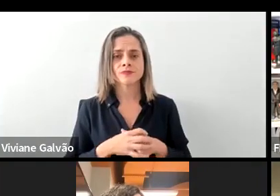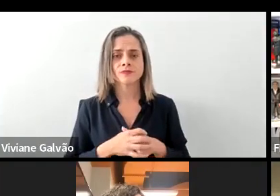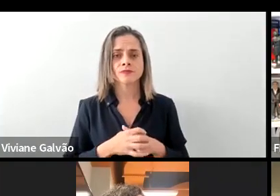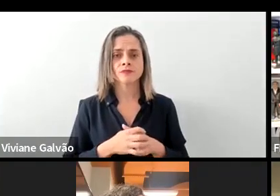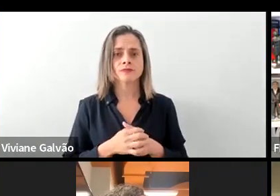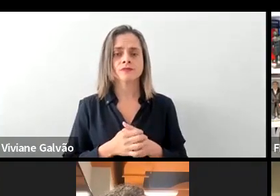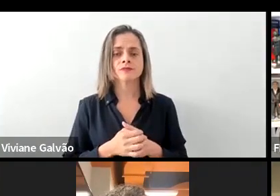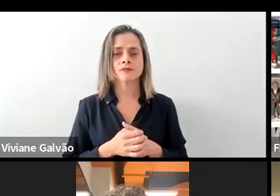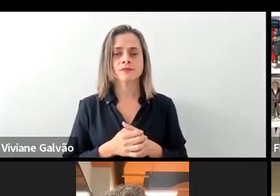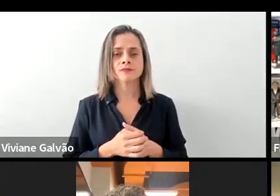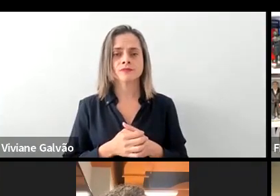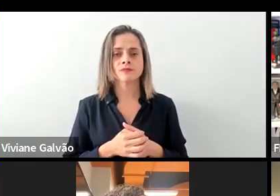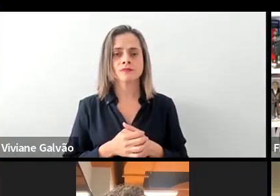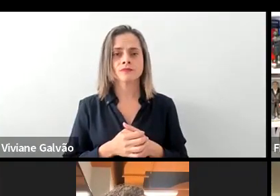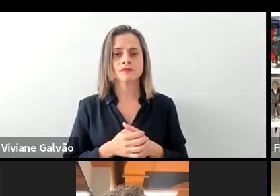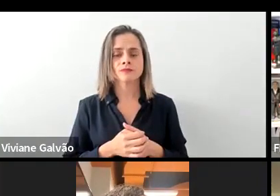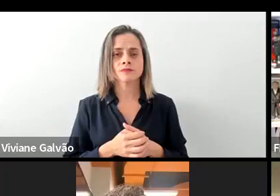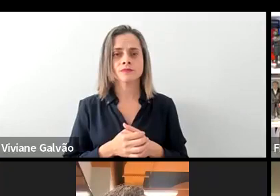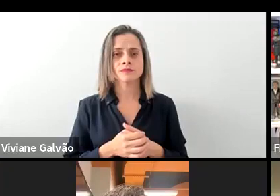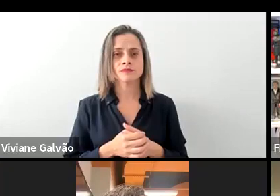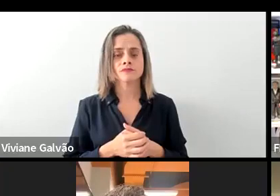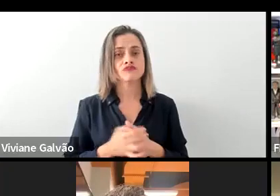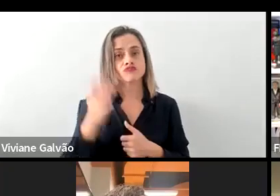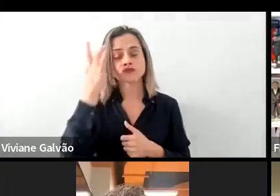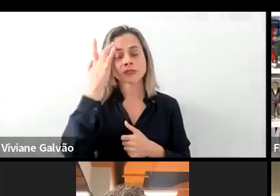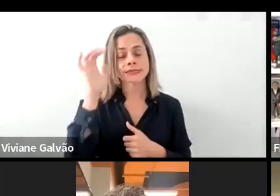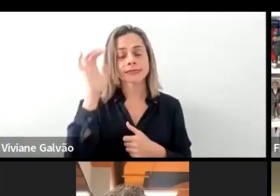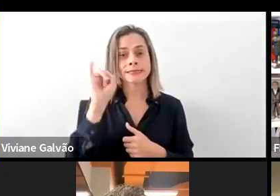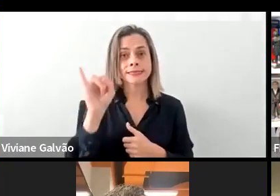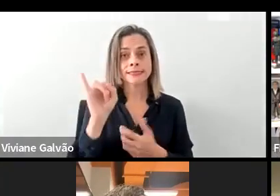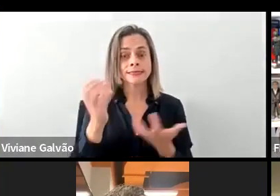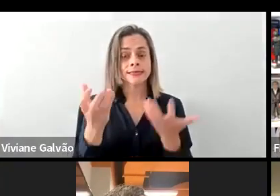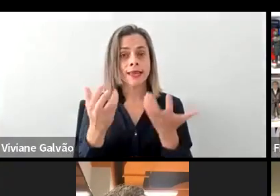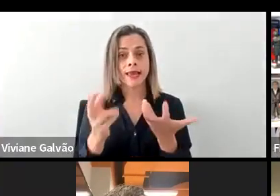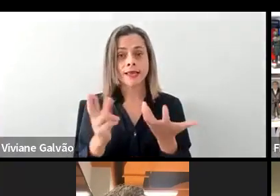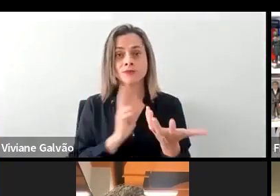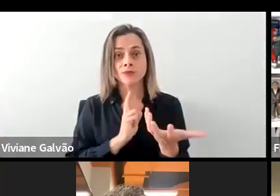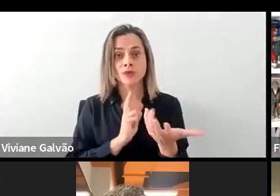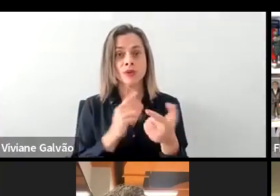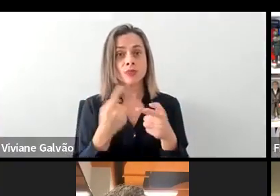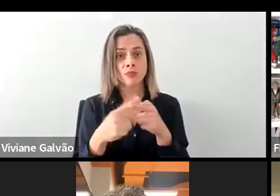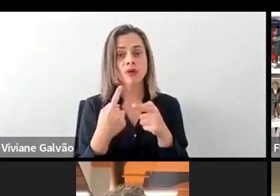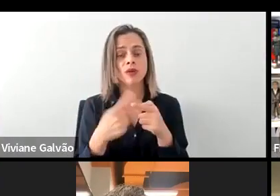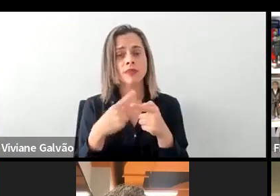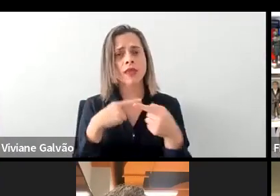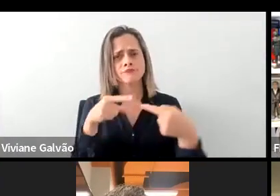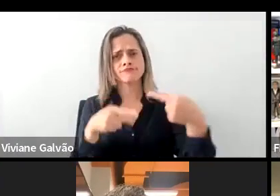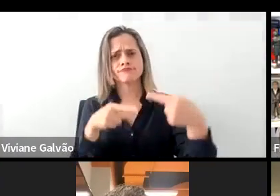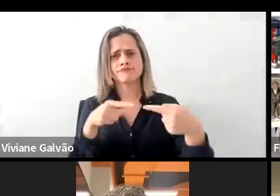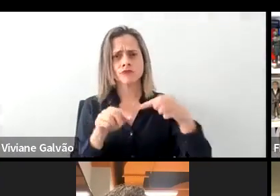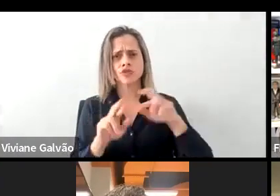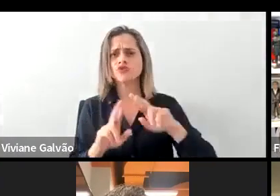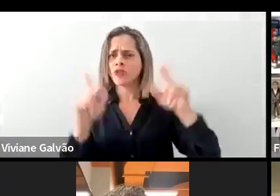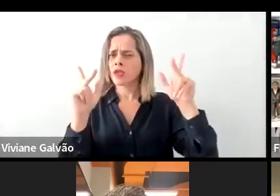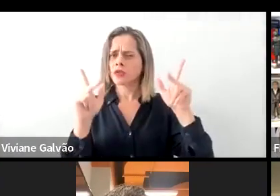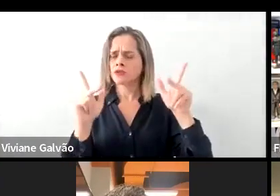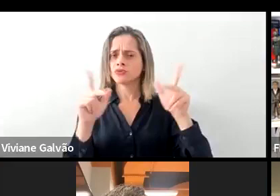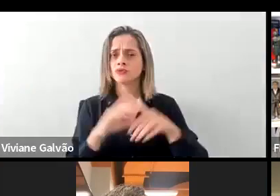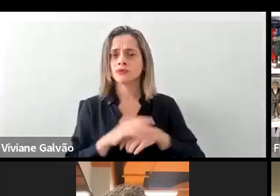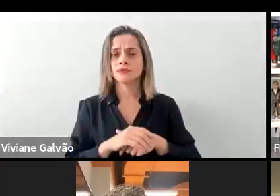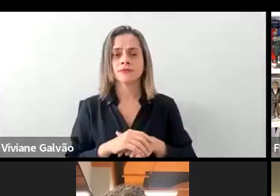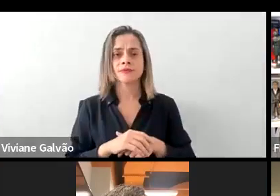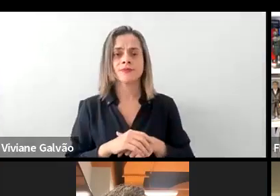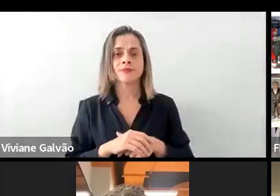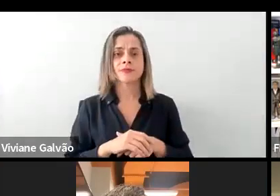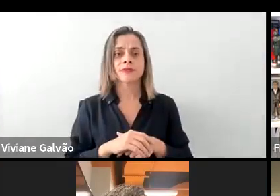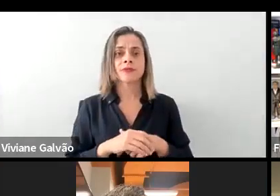are discussing here. I don't know. Well, I would just say, thank you, Cecil. Yes, I would just